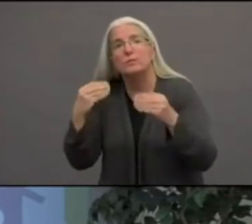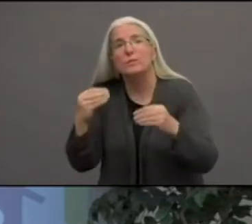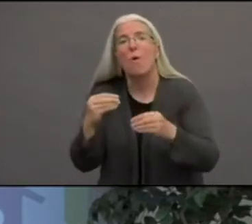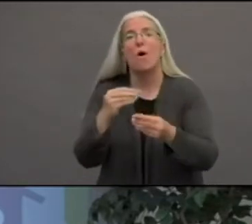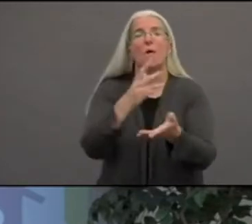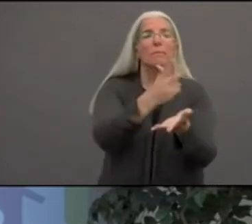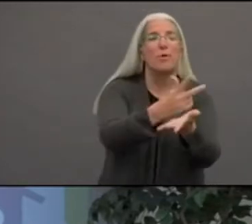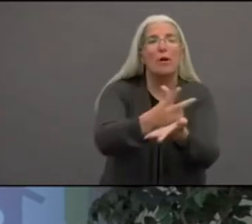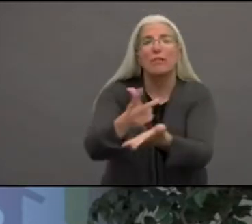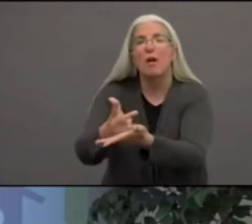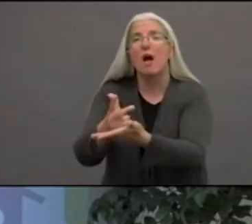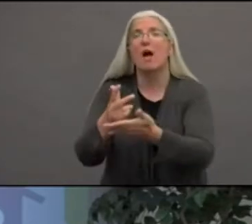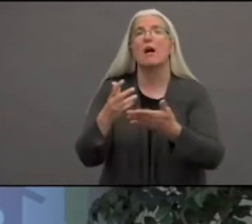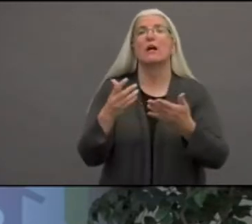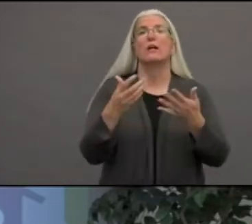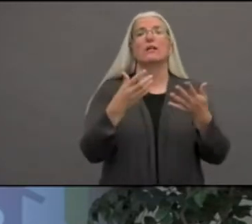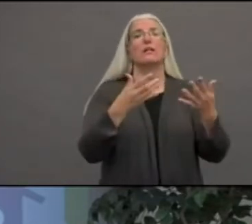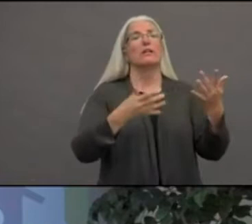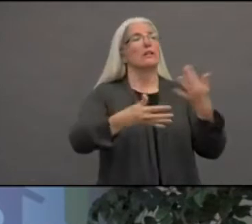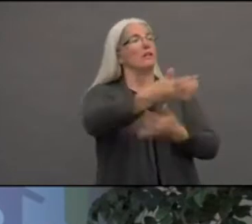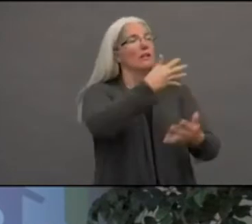that matters, inside and outside.